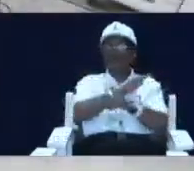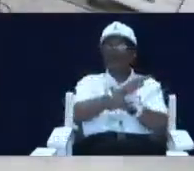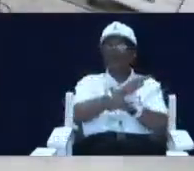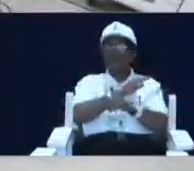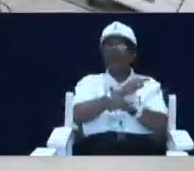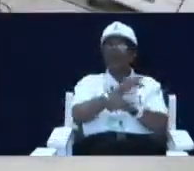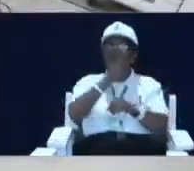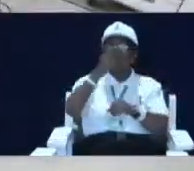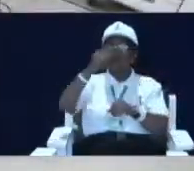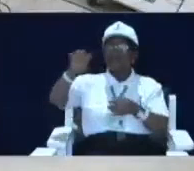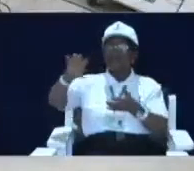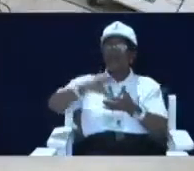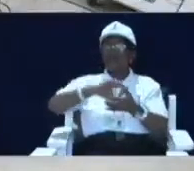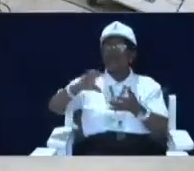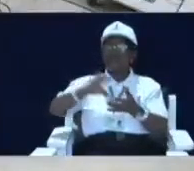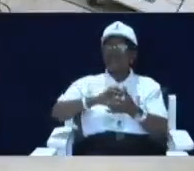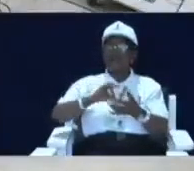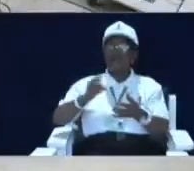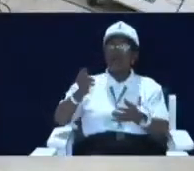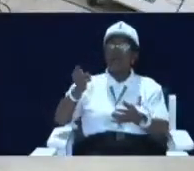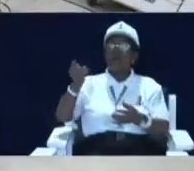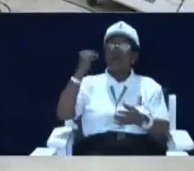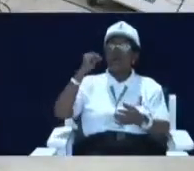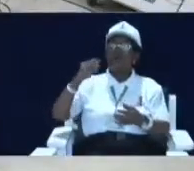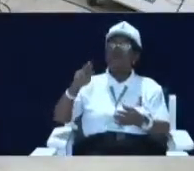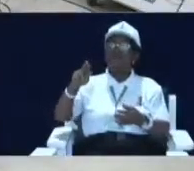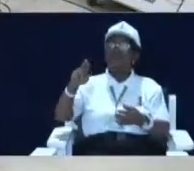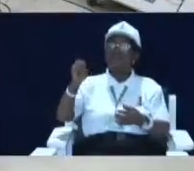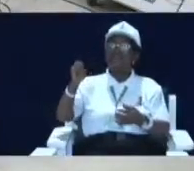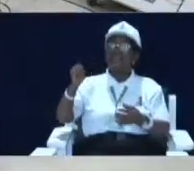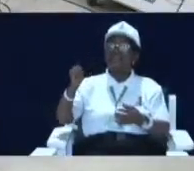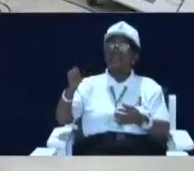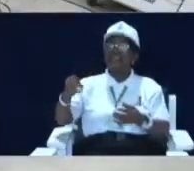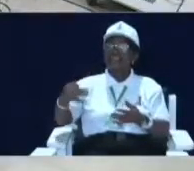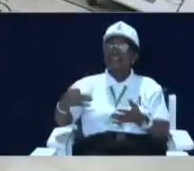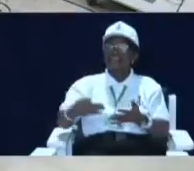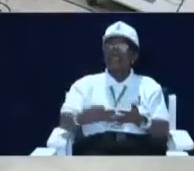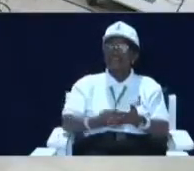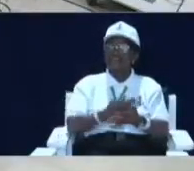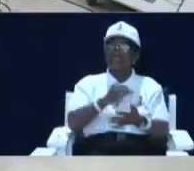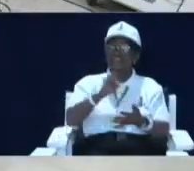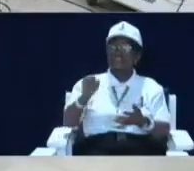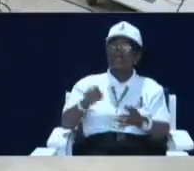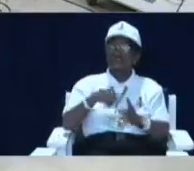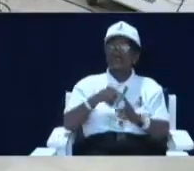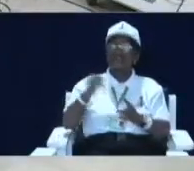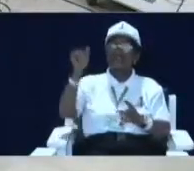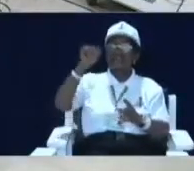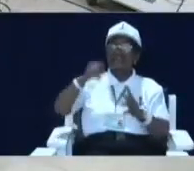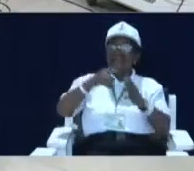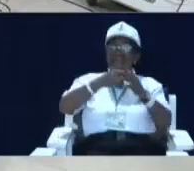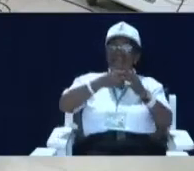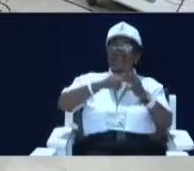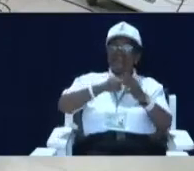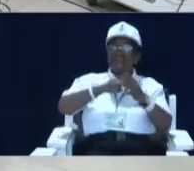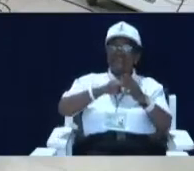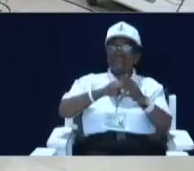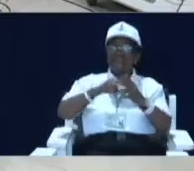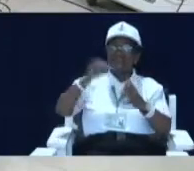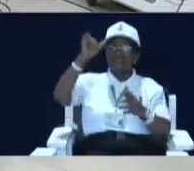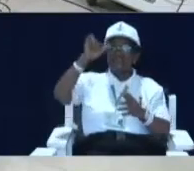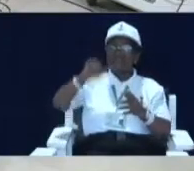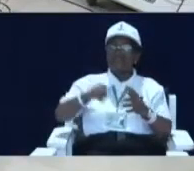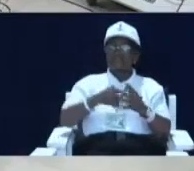The choir was refreshing. I mean, when they started, they started with